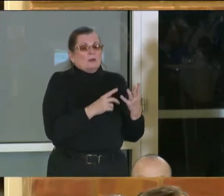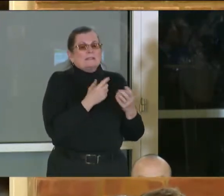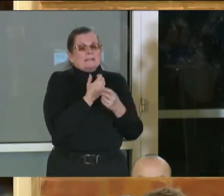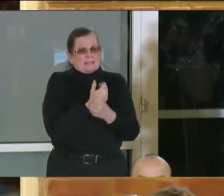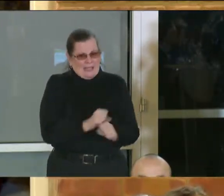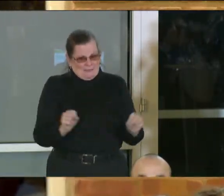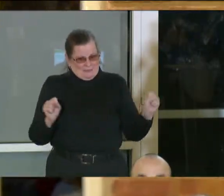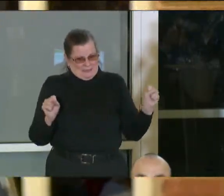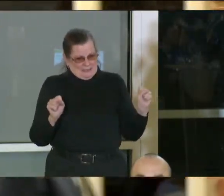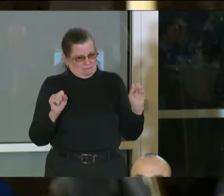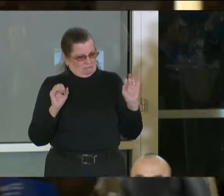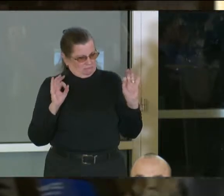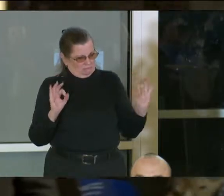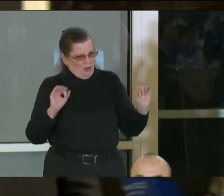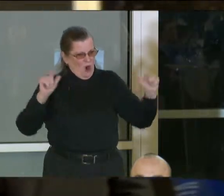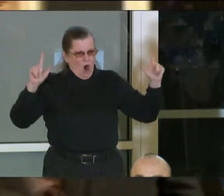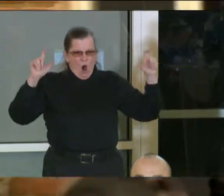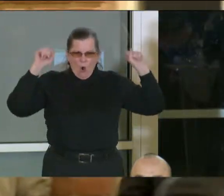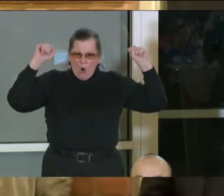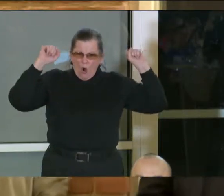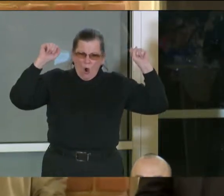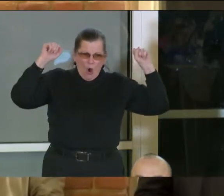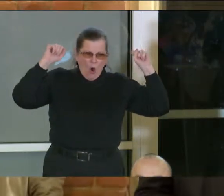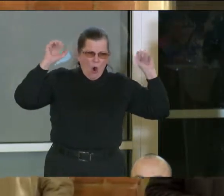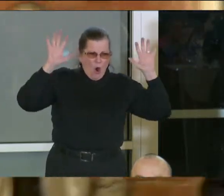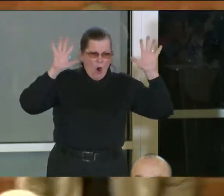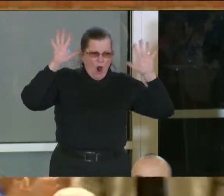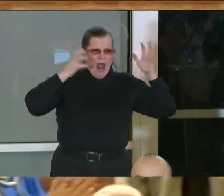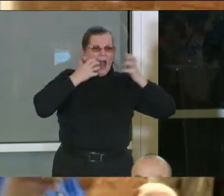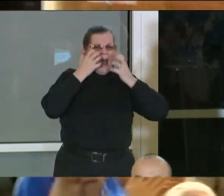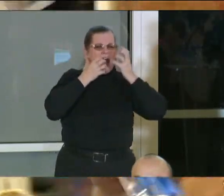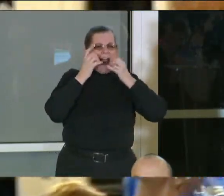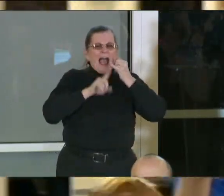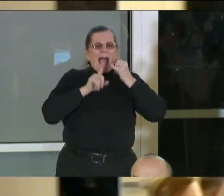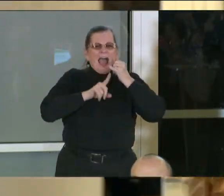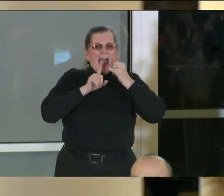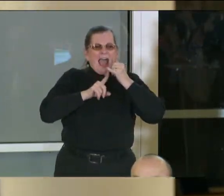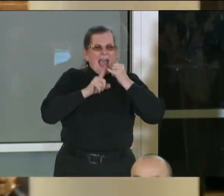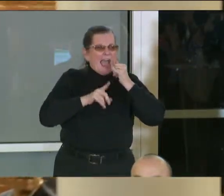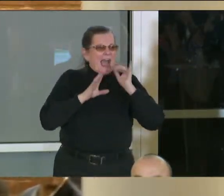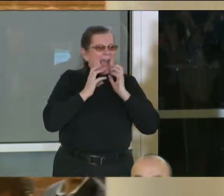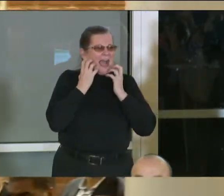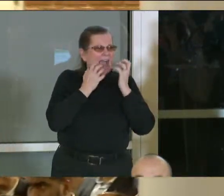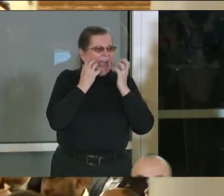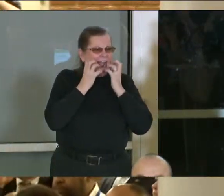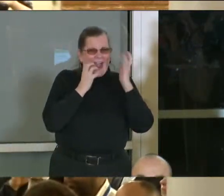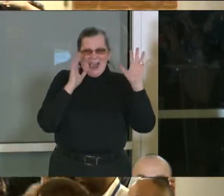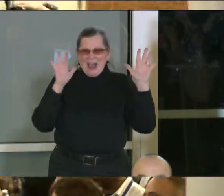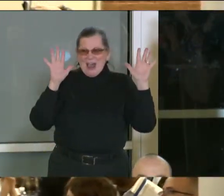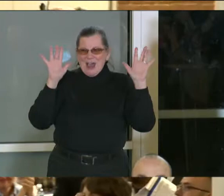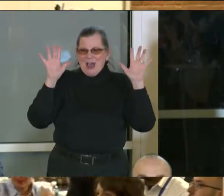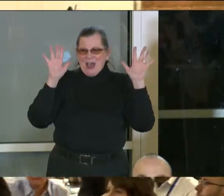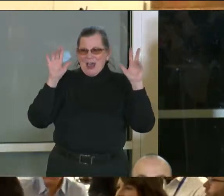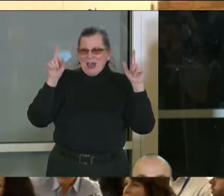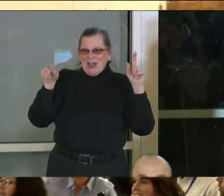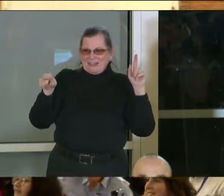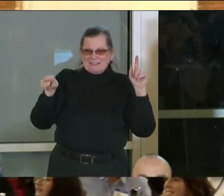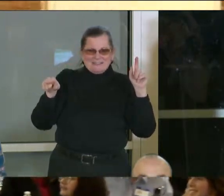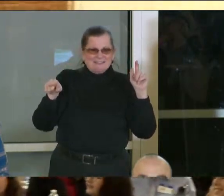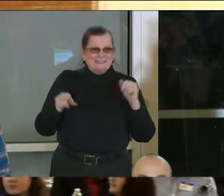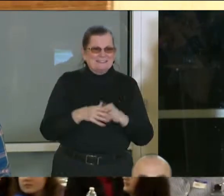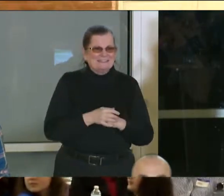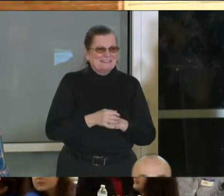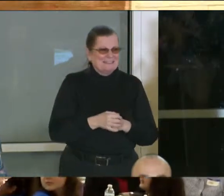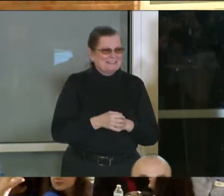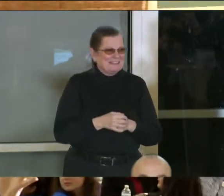one more, and we're going to call in right up here, table 10. So if you would, our last one, but we will